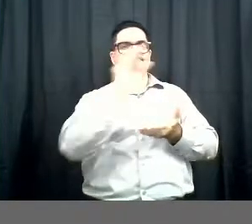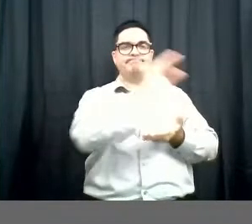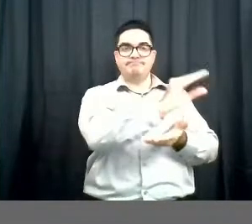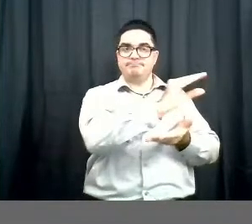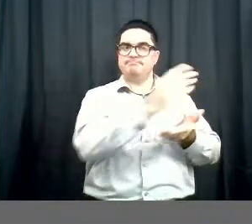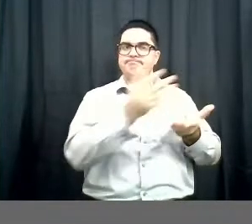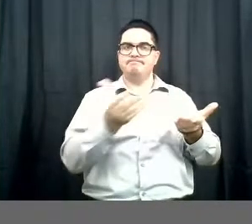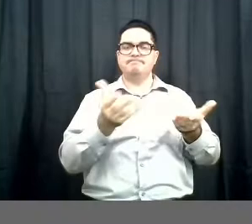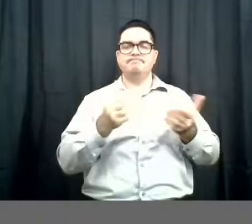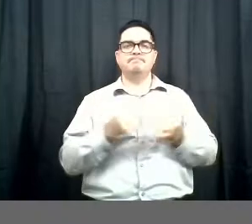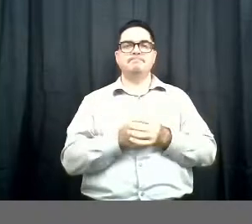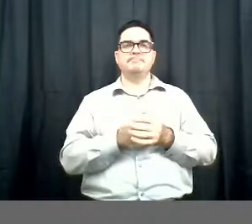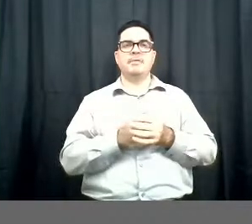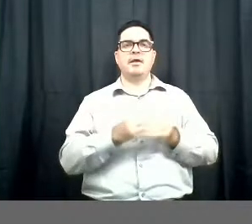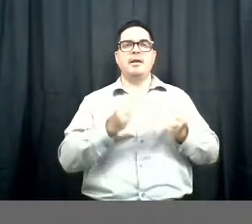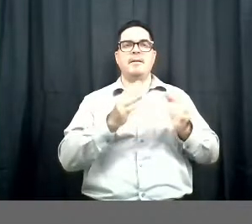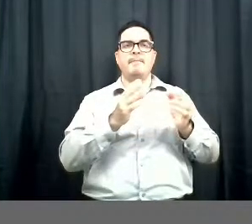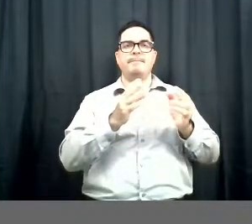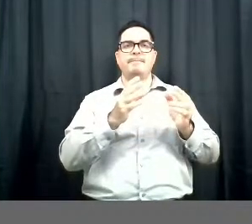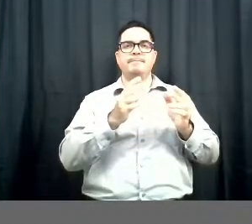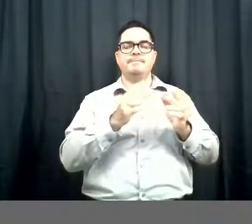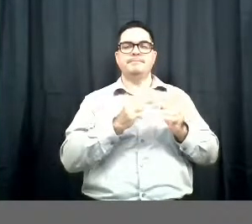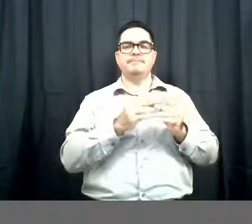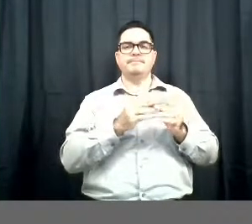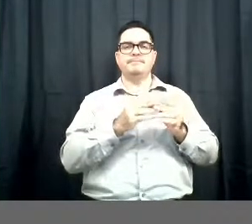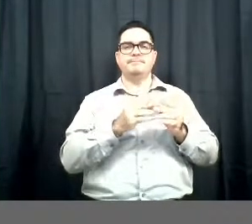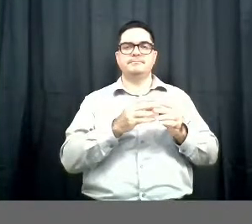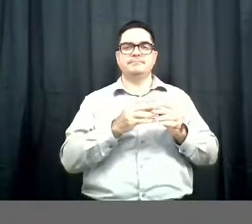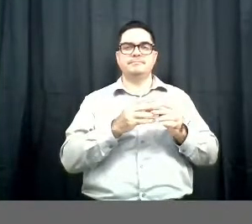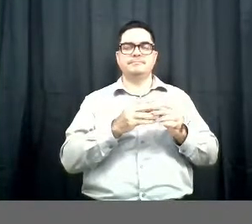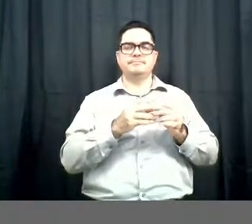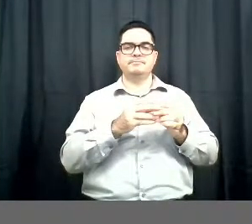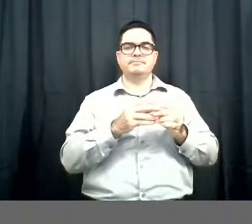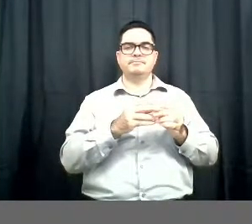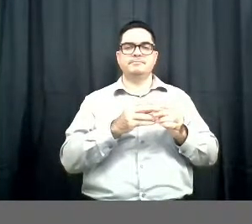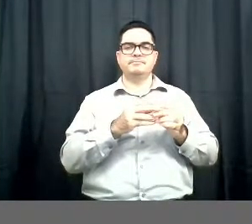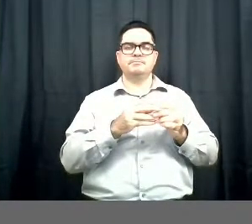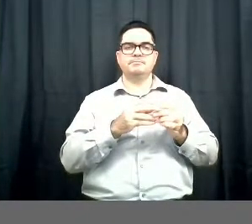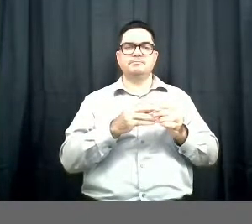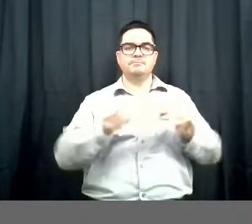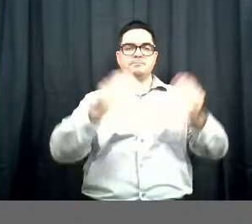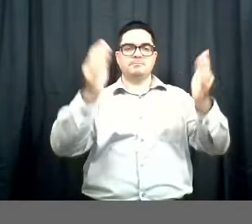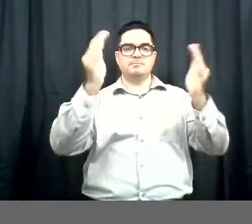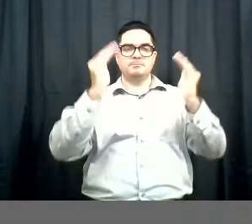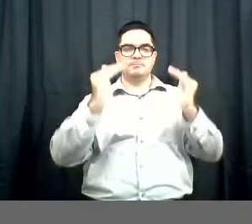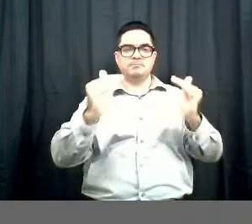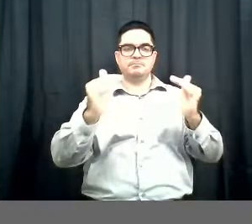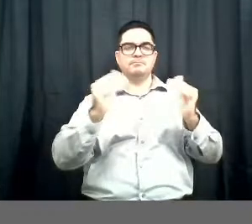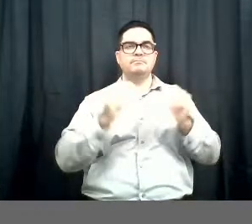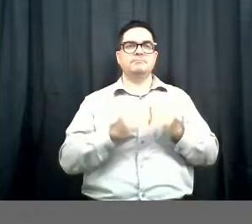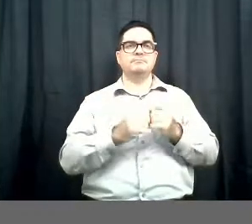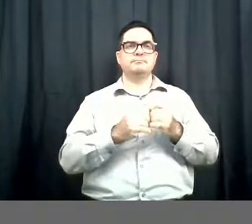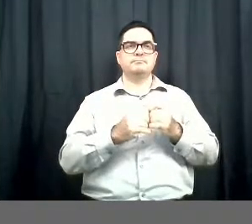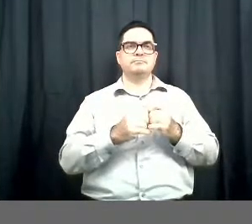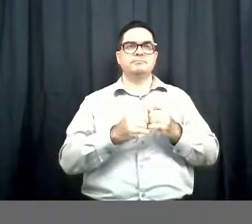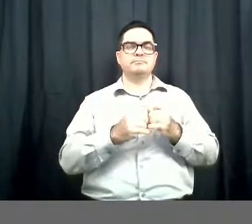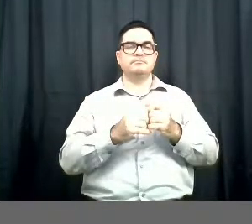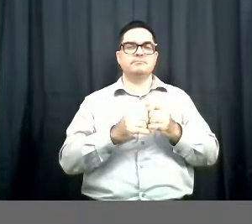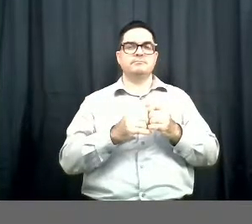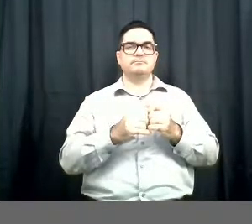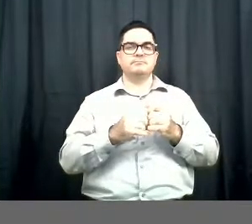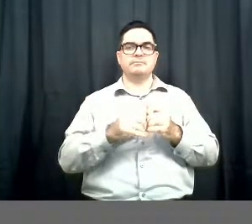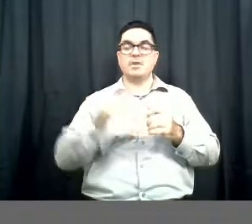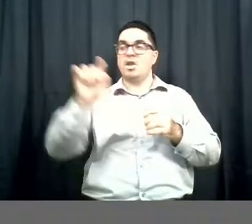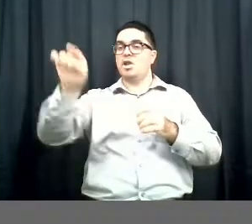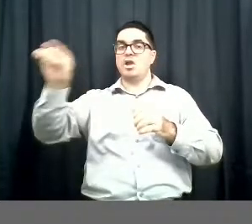of adjustment assumptions and the process that must be used in the courts. Next, it imposes a significant cost burden on employers,